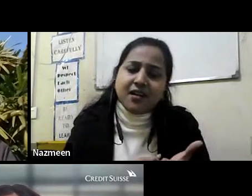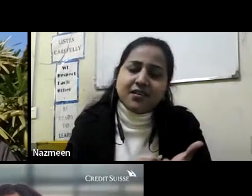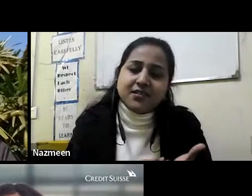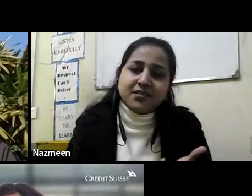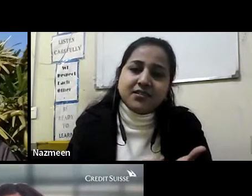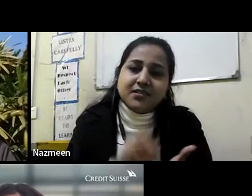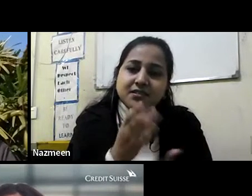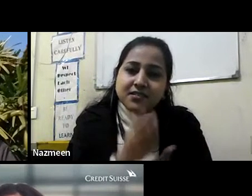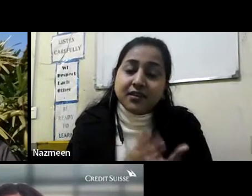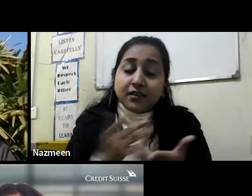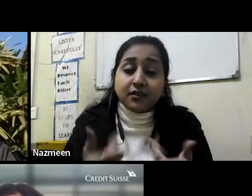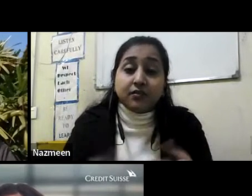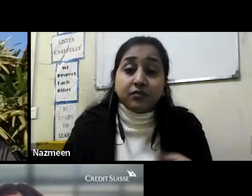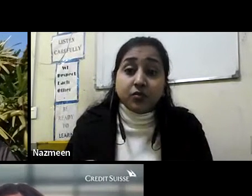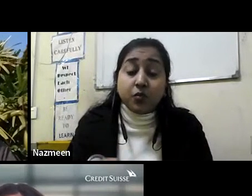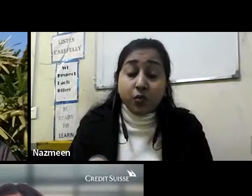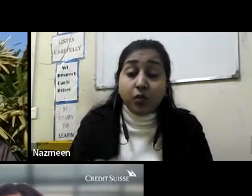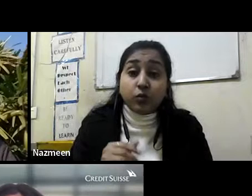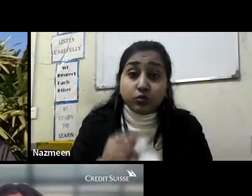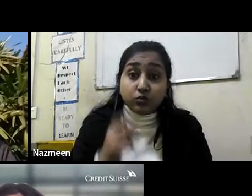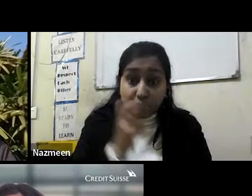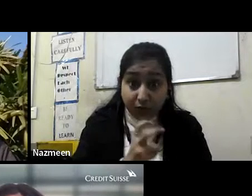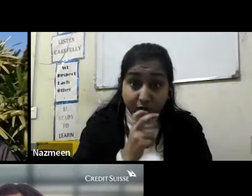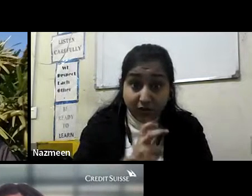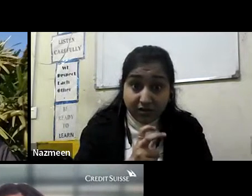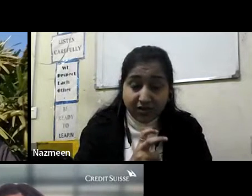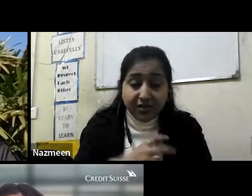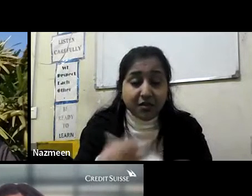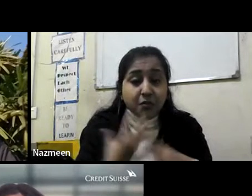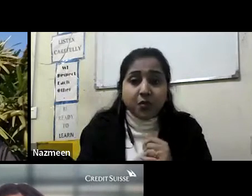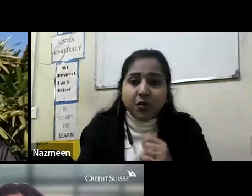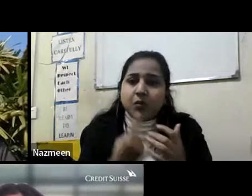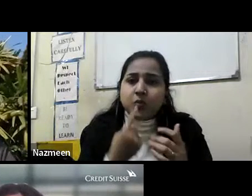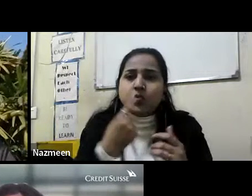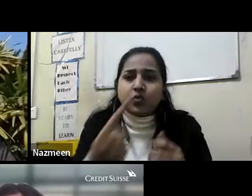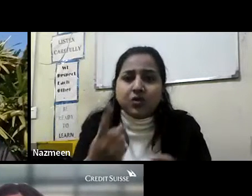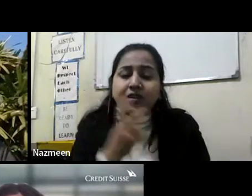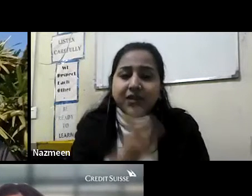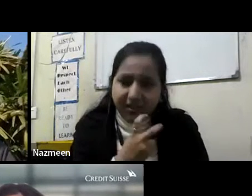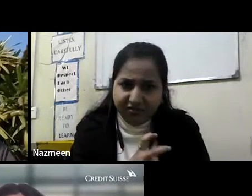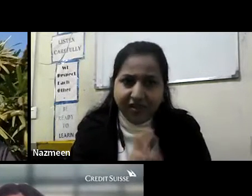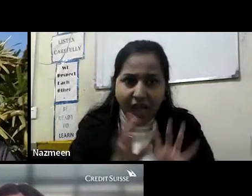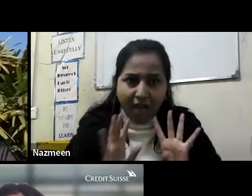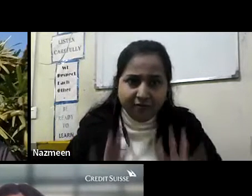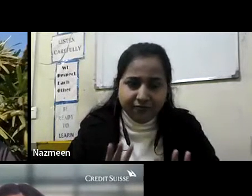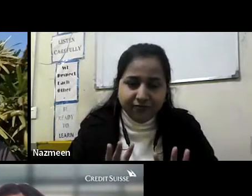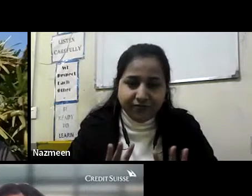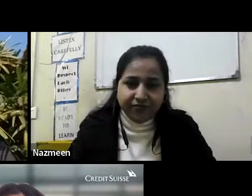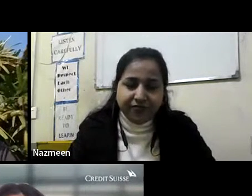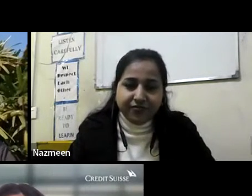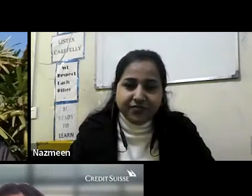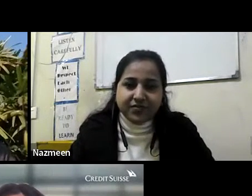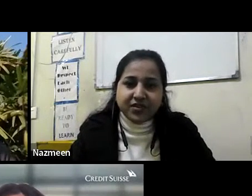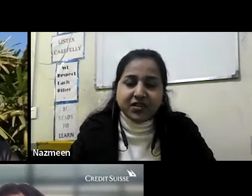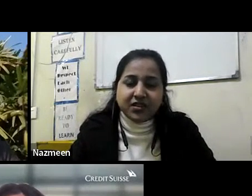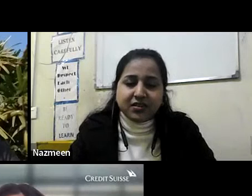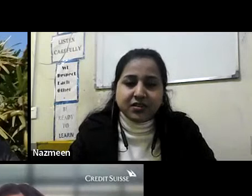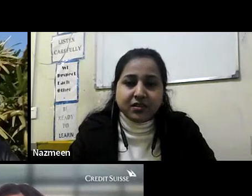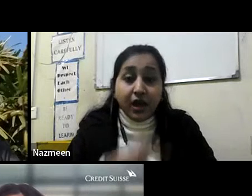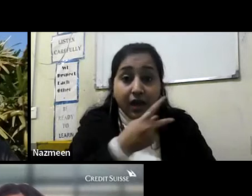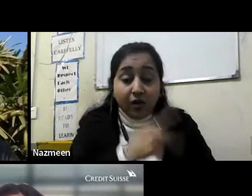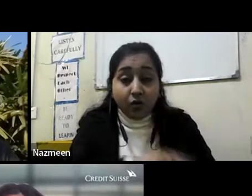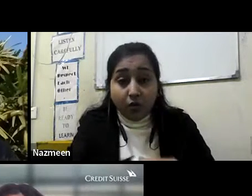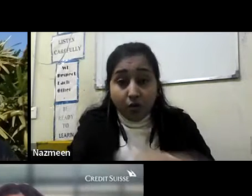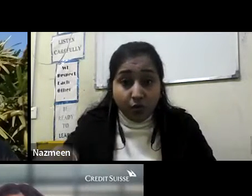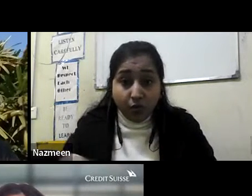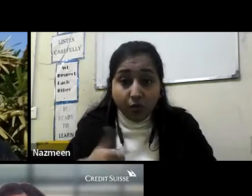fact, it is a lot tougher, having sailed through both the sectors, I can say it's a lot tougher to be in the development sector, to go through all